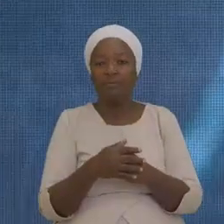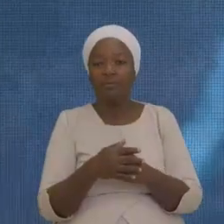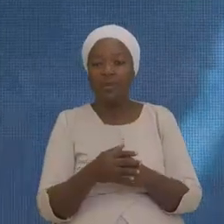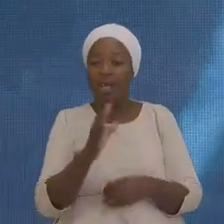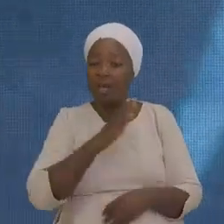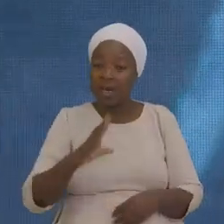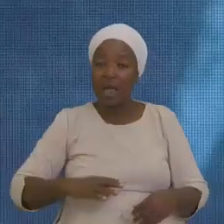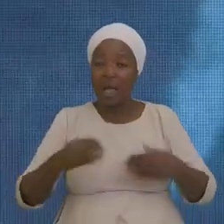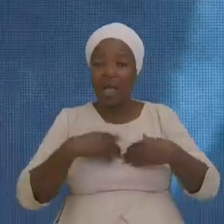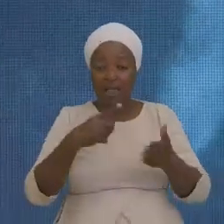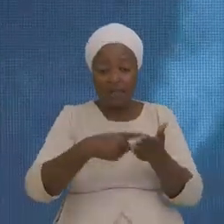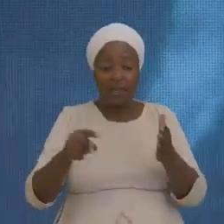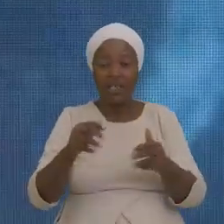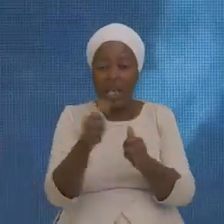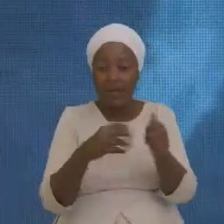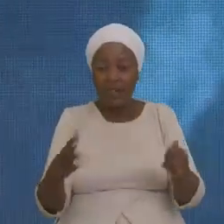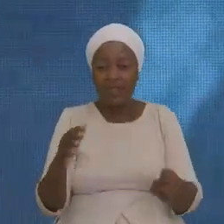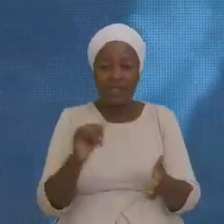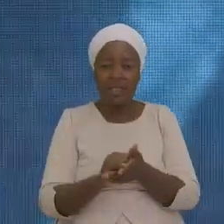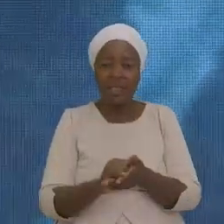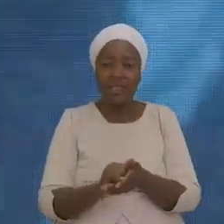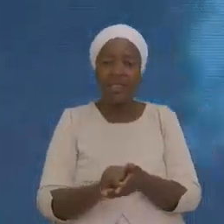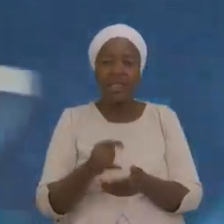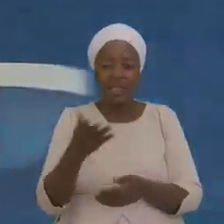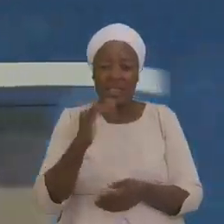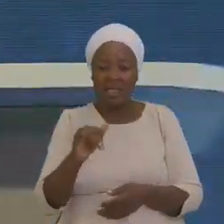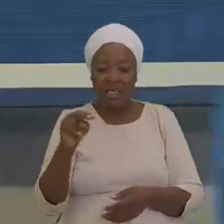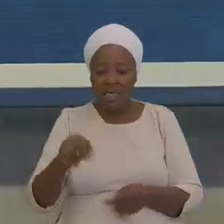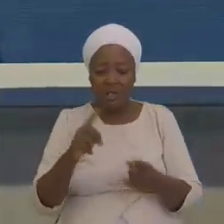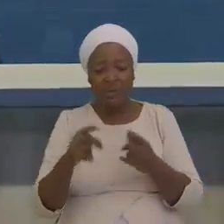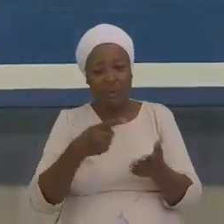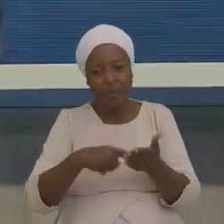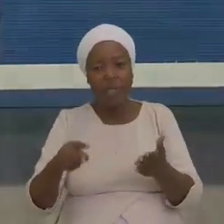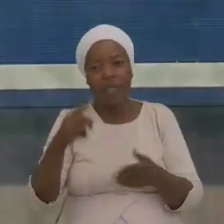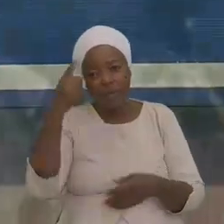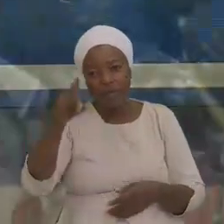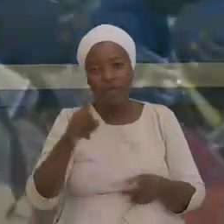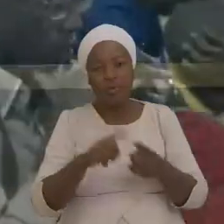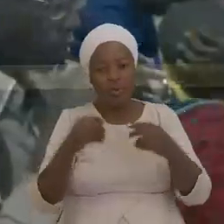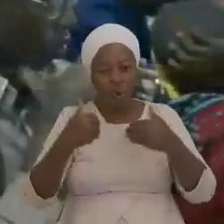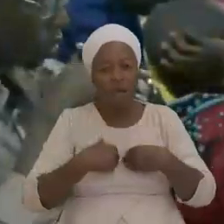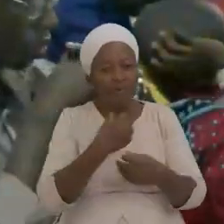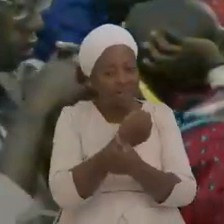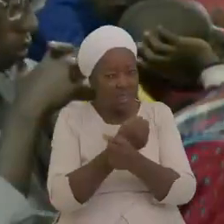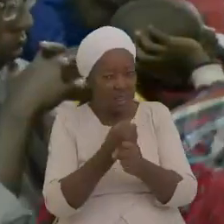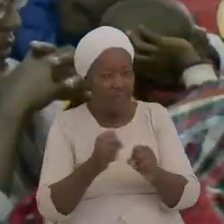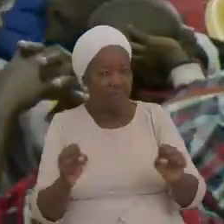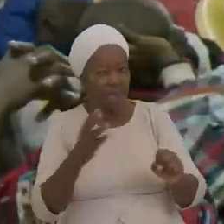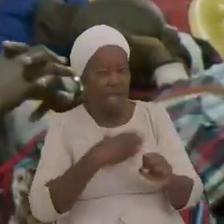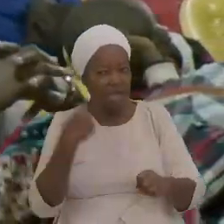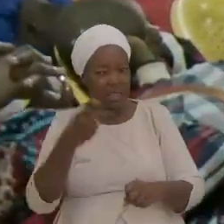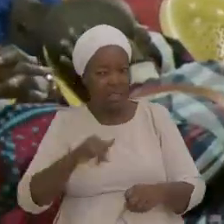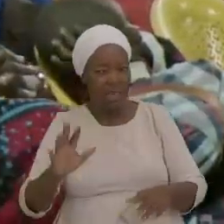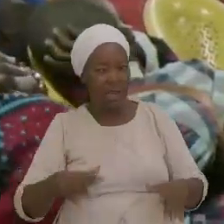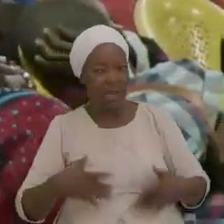Christ has paid everything there is need to pay for you to have salvation and eternal